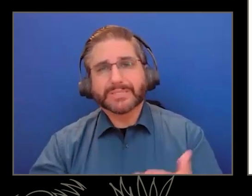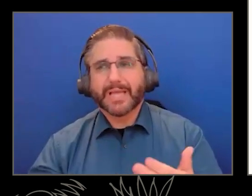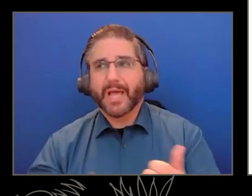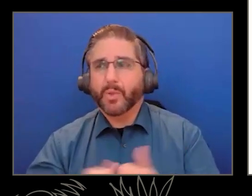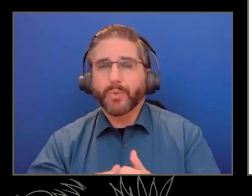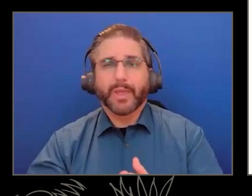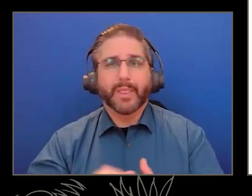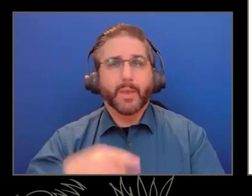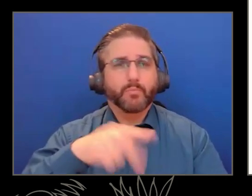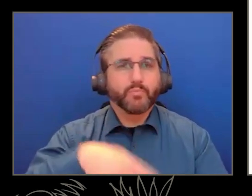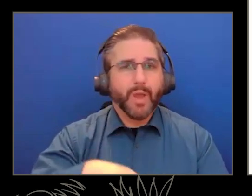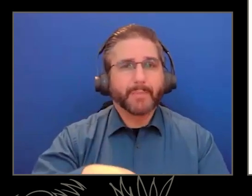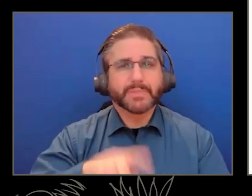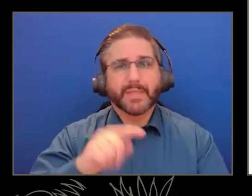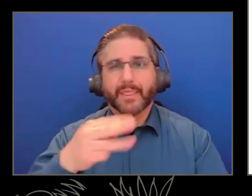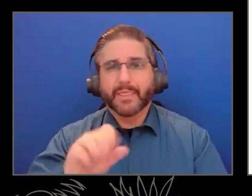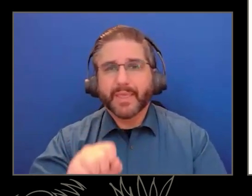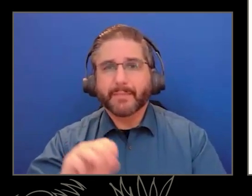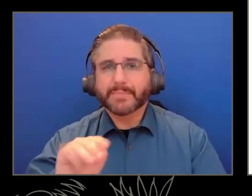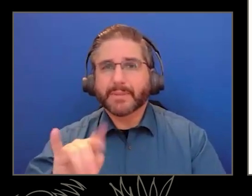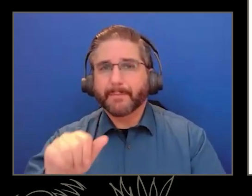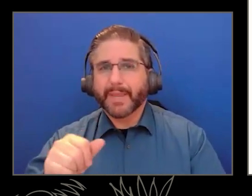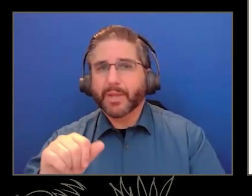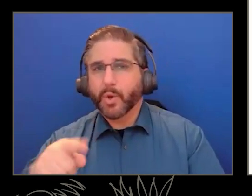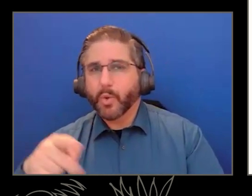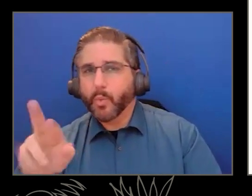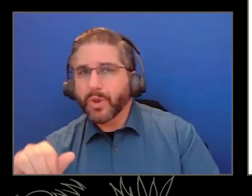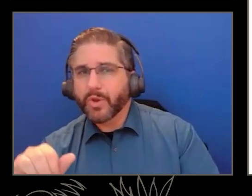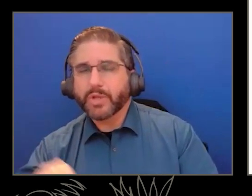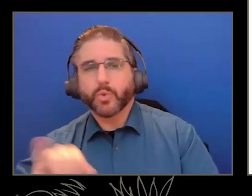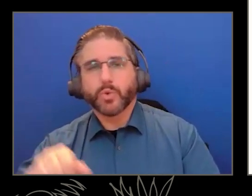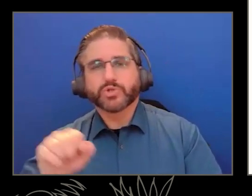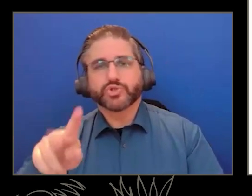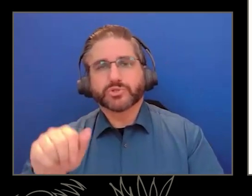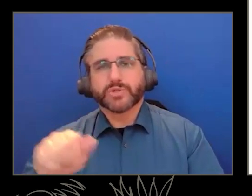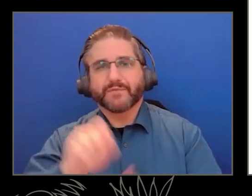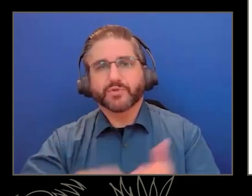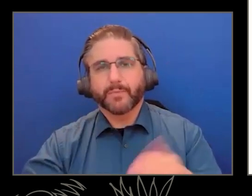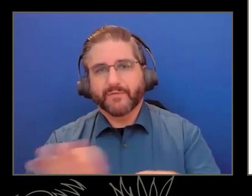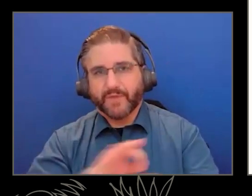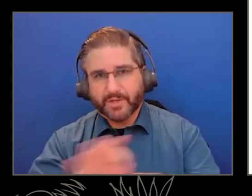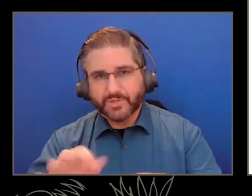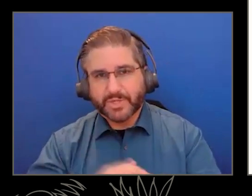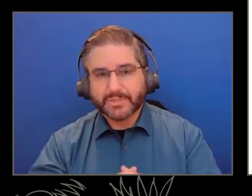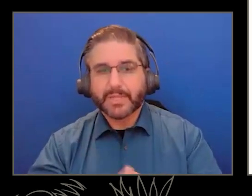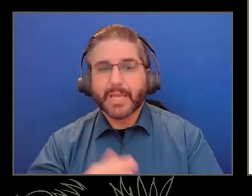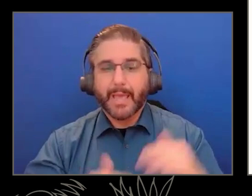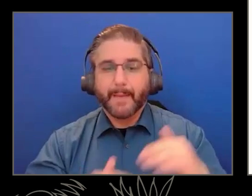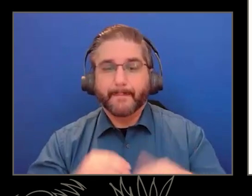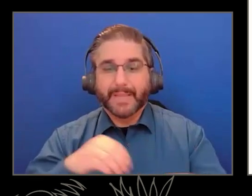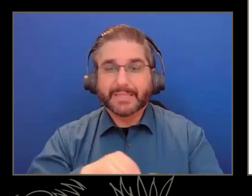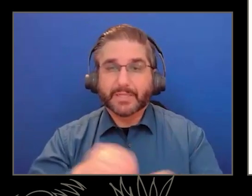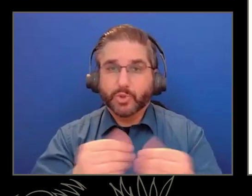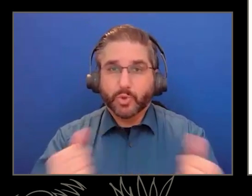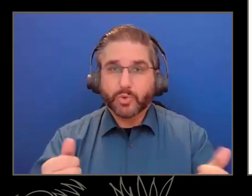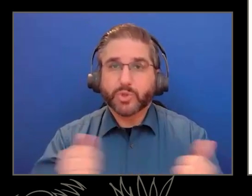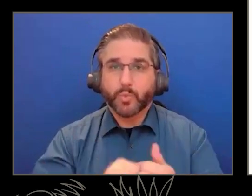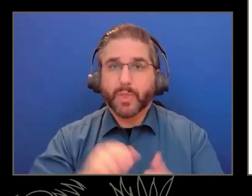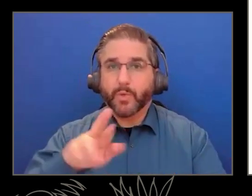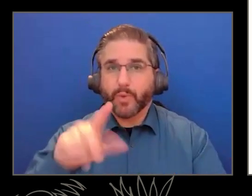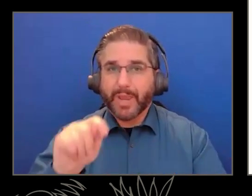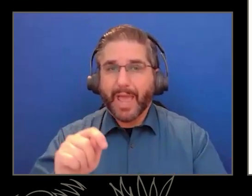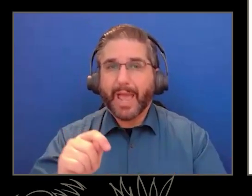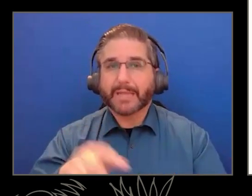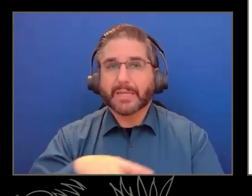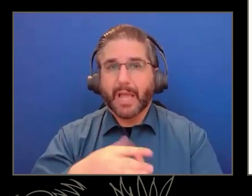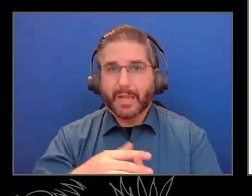media queries, or even JavaScript functions as well. So it includes a built-in theming solution using React context, so you can define your design